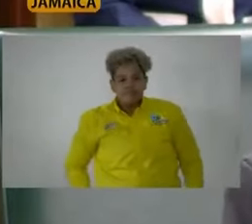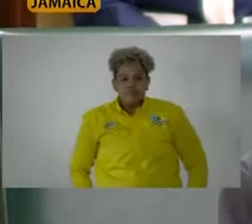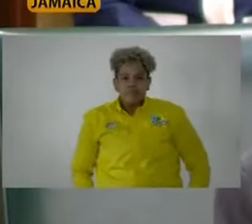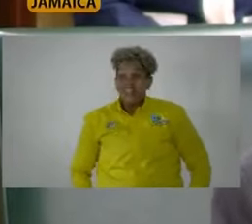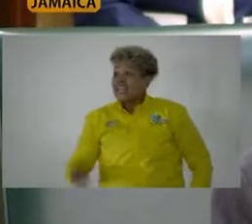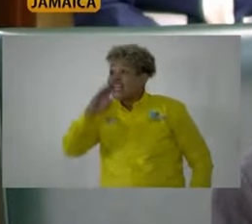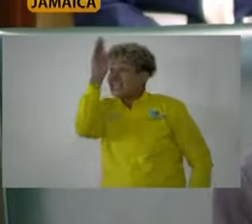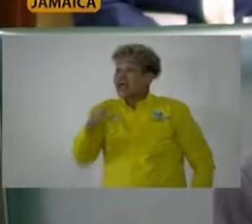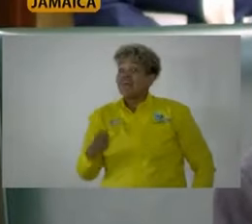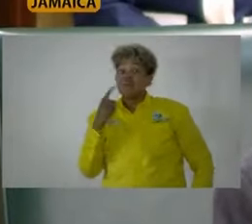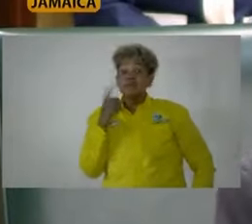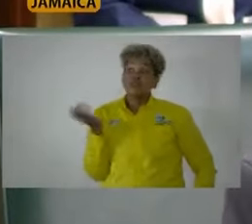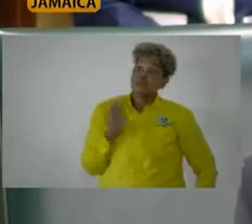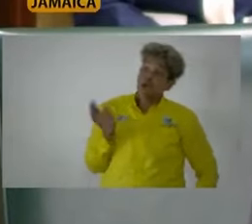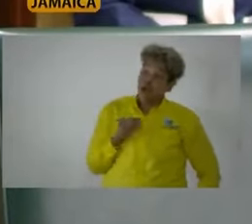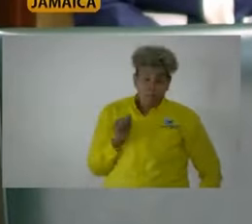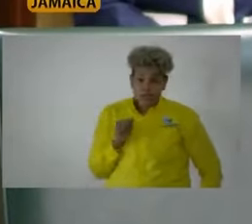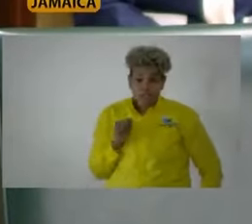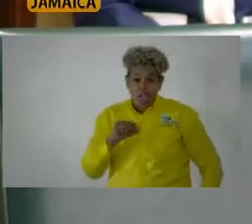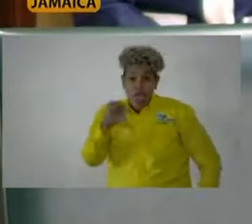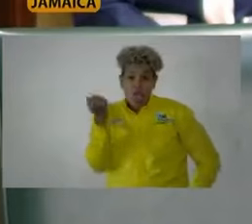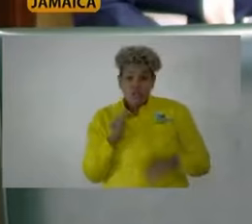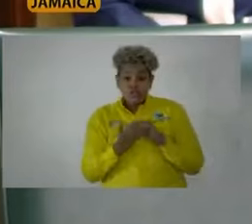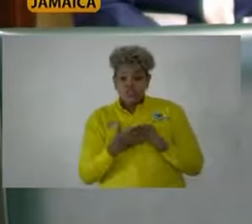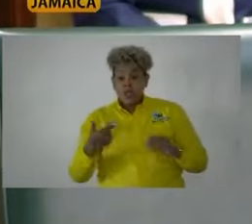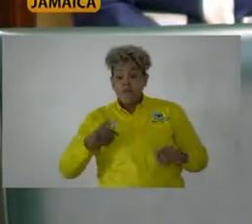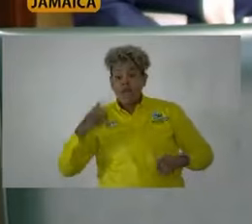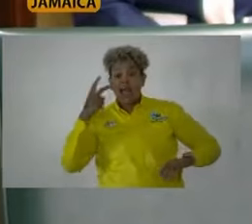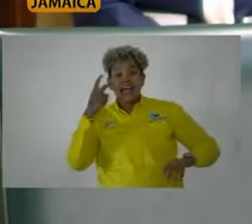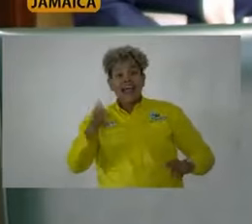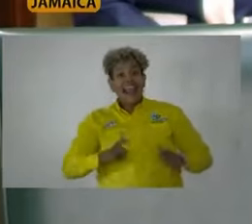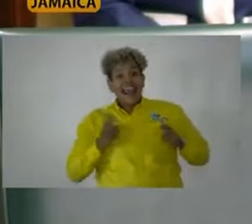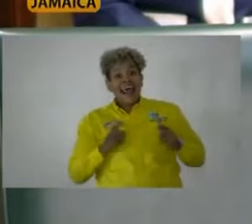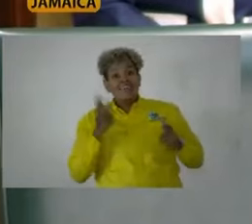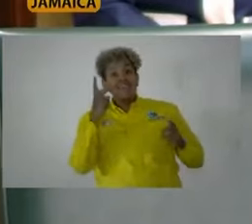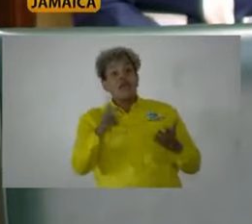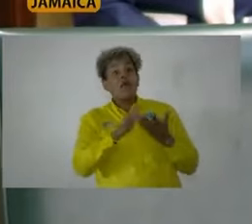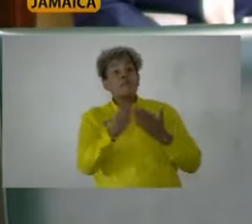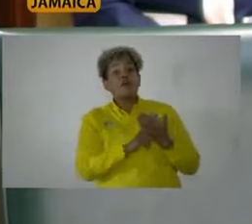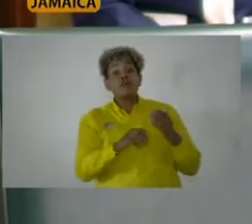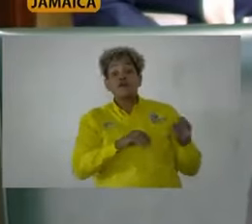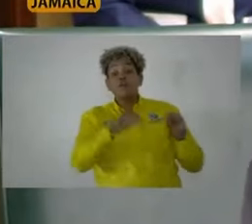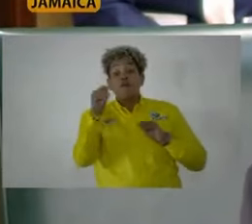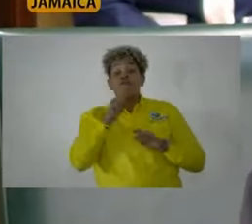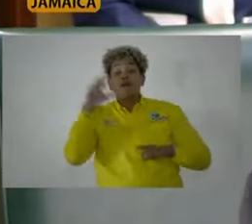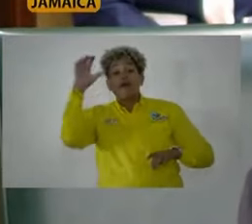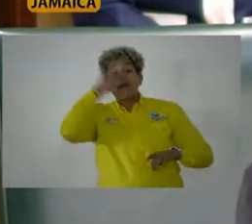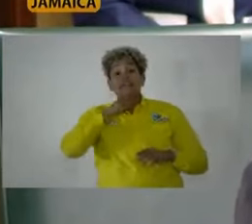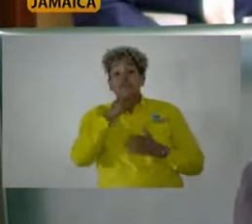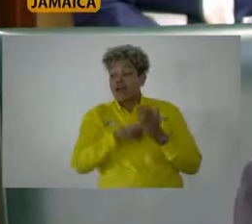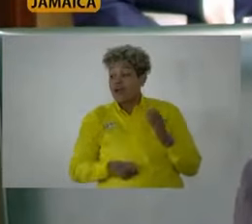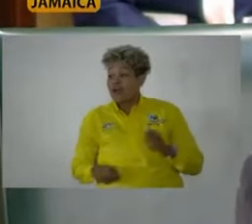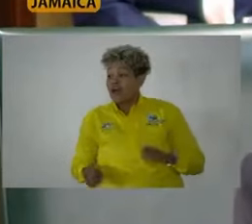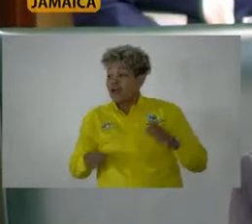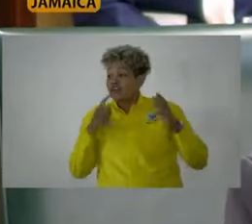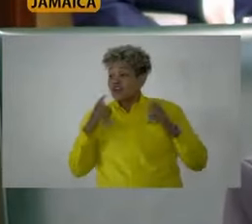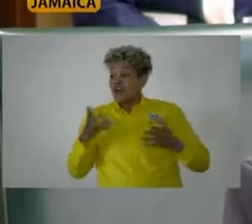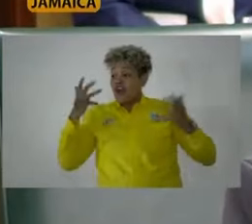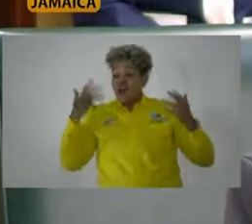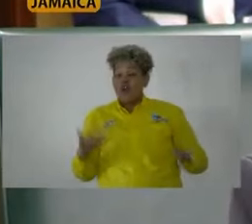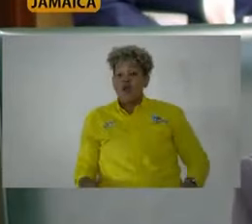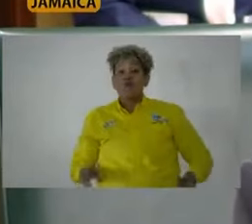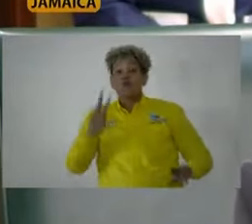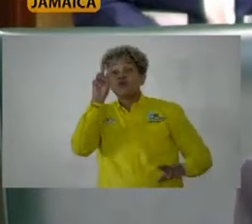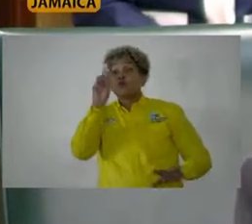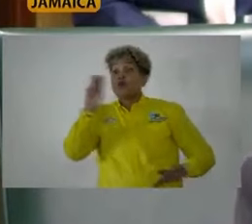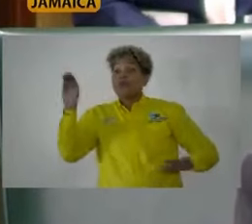Never before has any Jamaican alive or dead seen a project move from an estimated cost to completion of less than